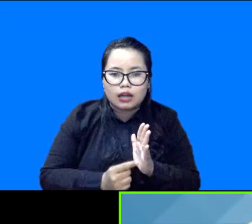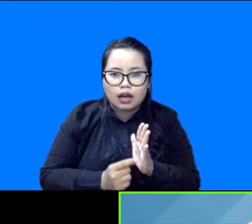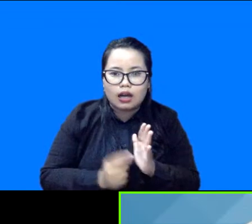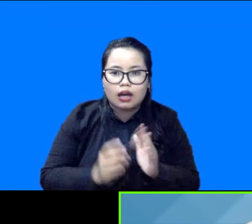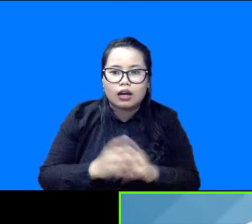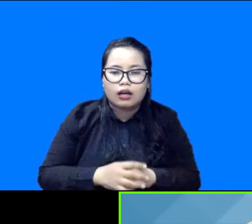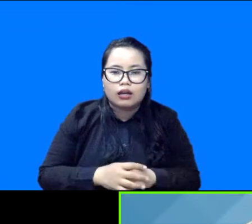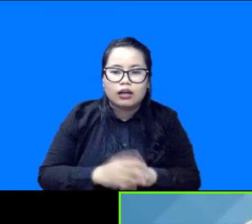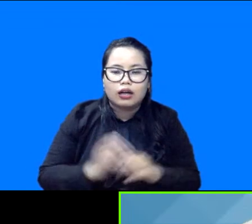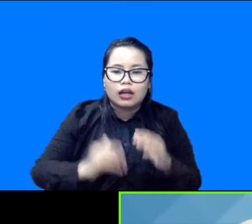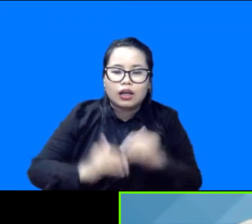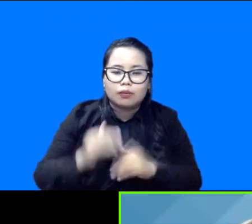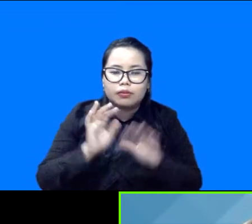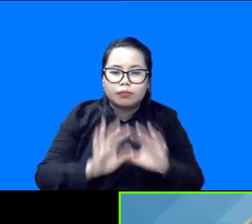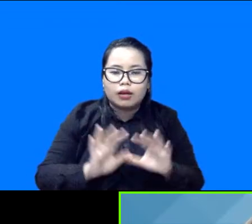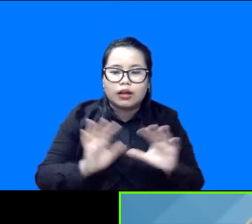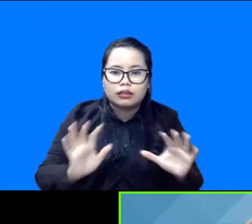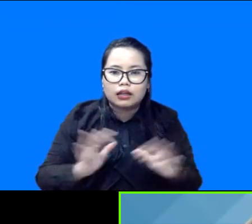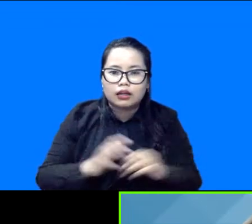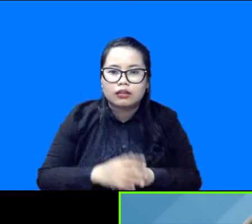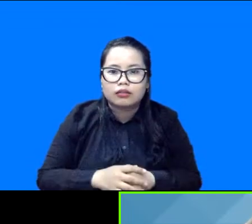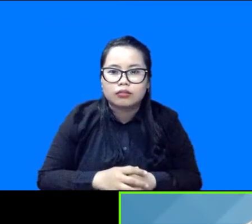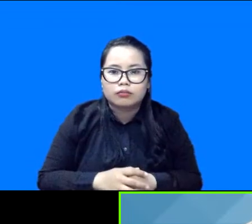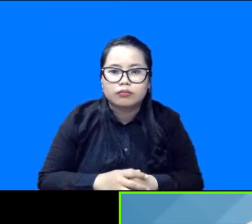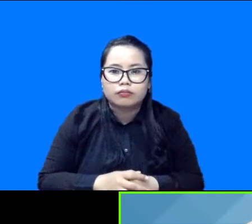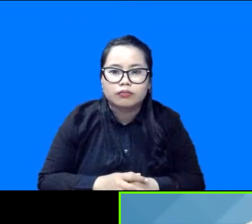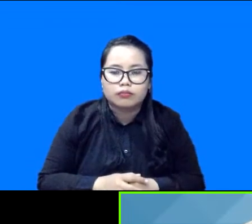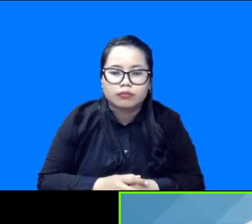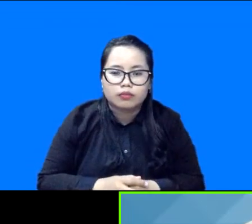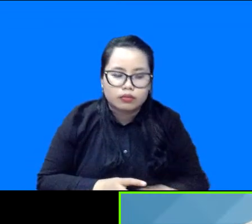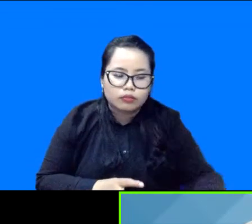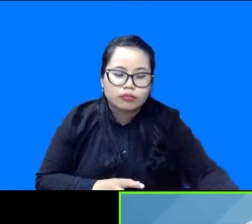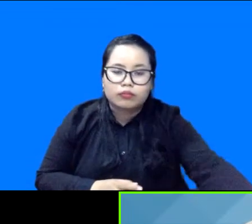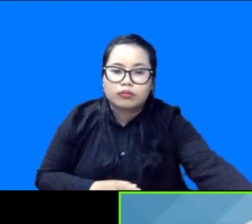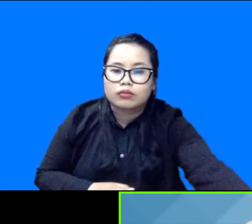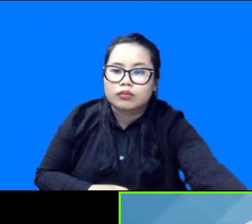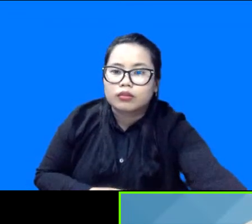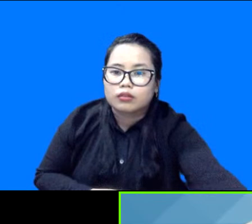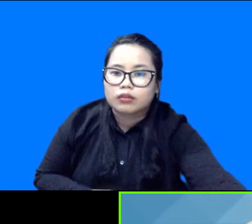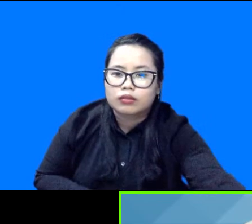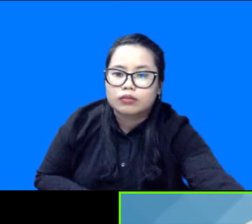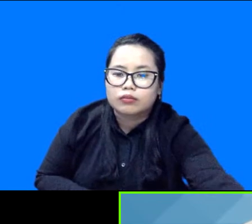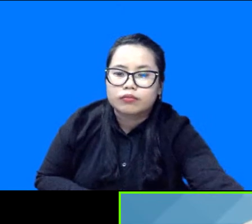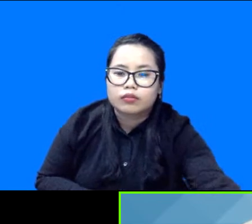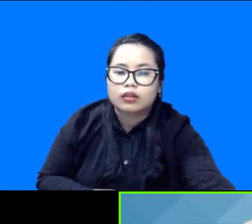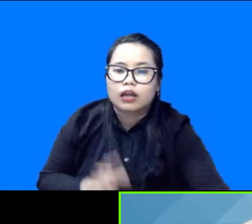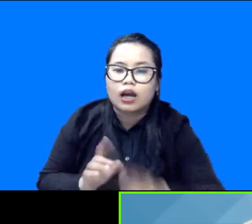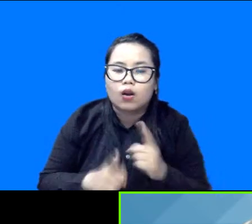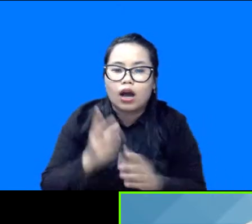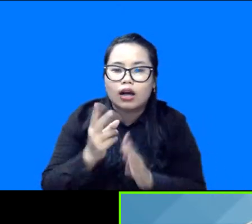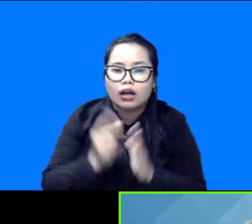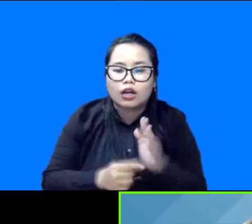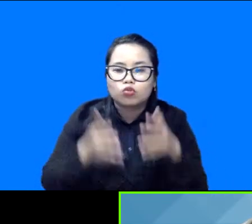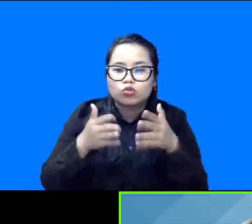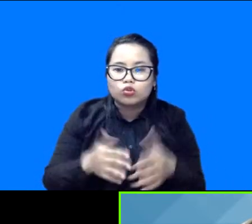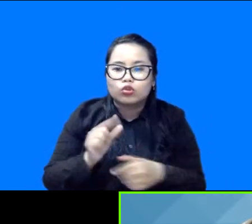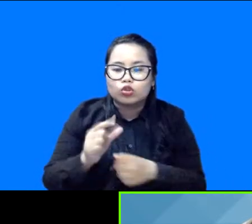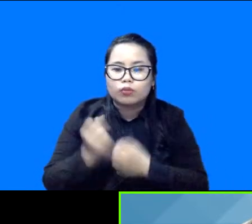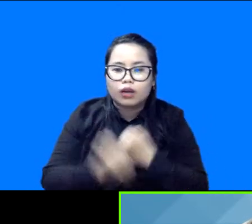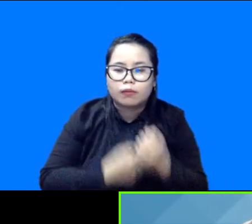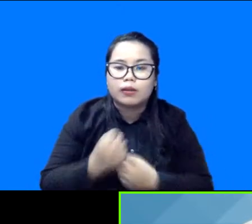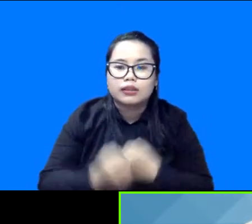or allocating specific budget to implement this gender these specific